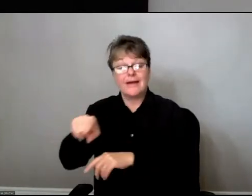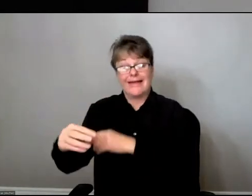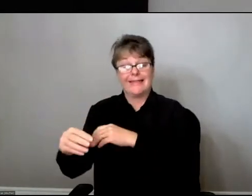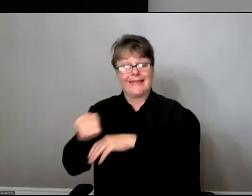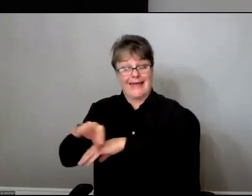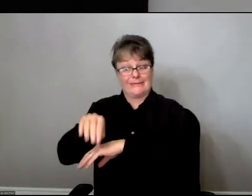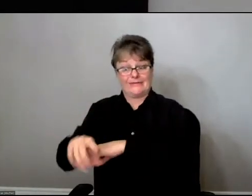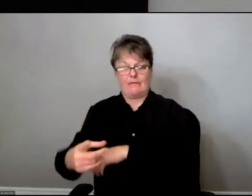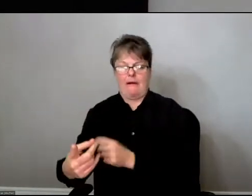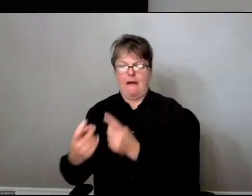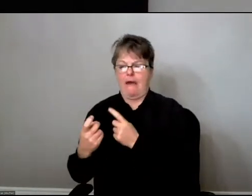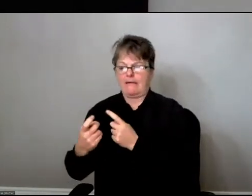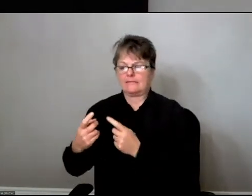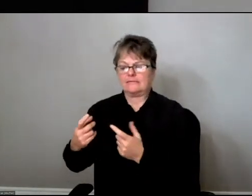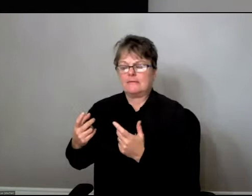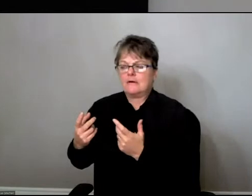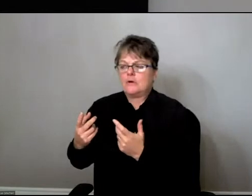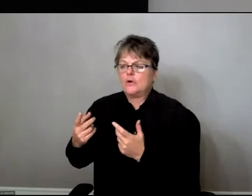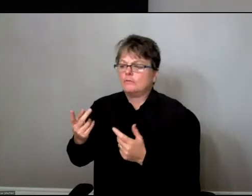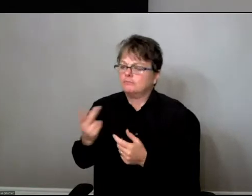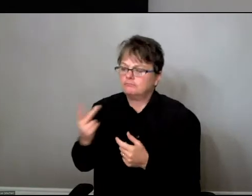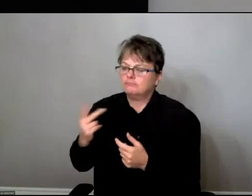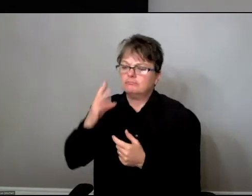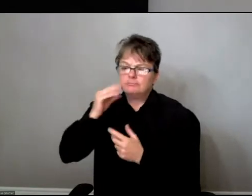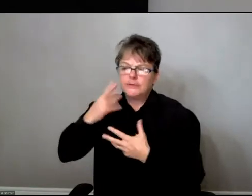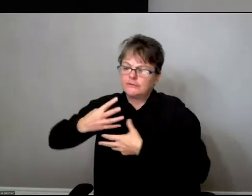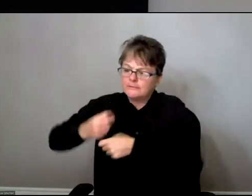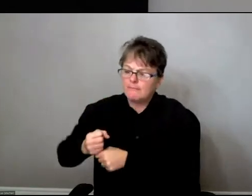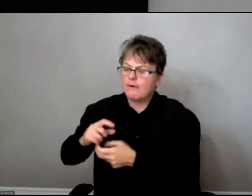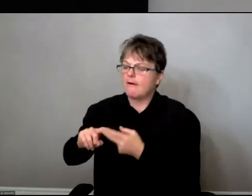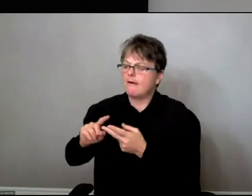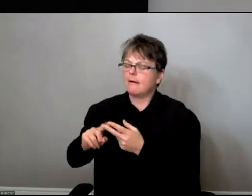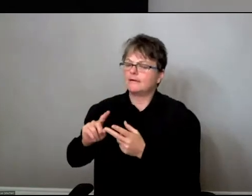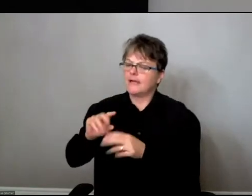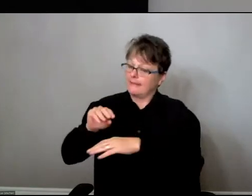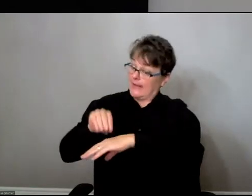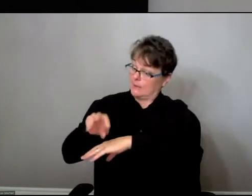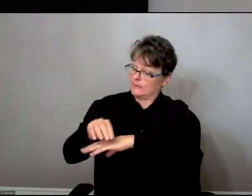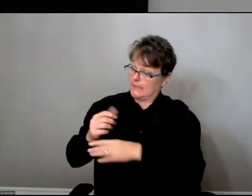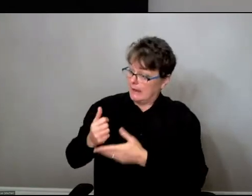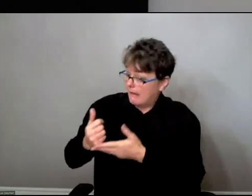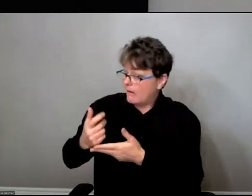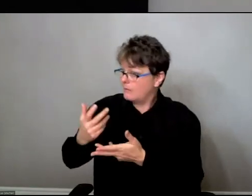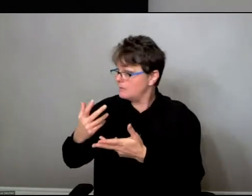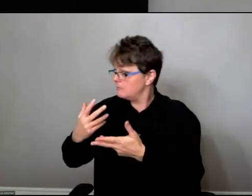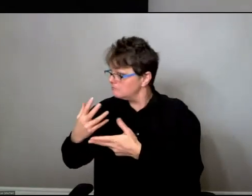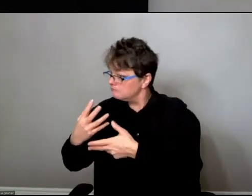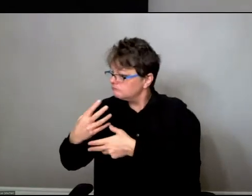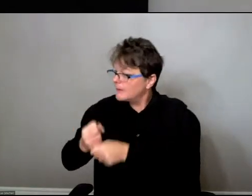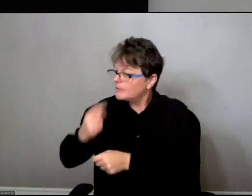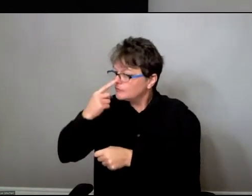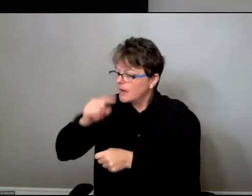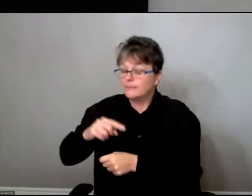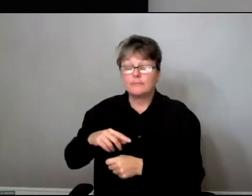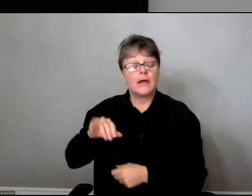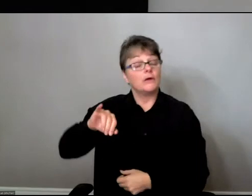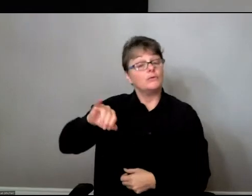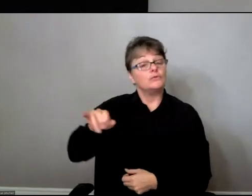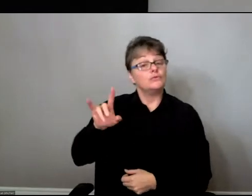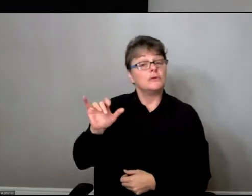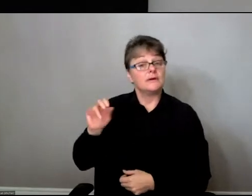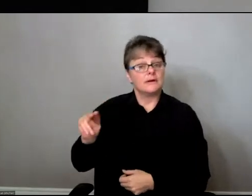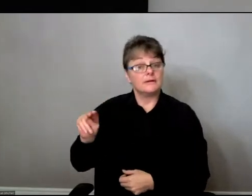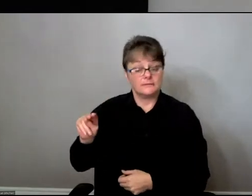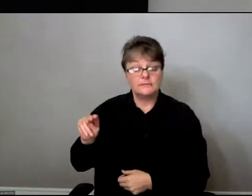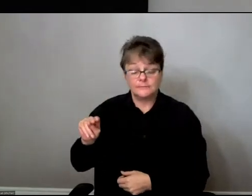counseling sessions meant to us, what effect they had on us, especially Julianne, in helping us all to